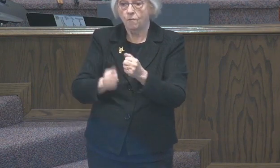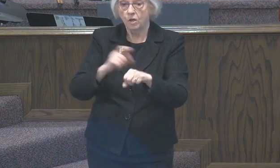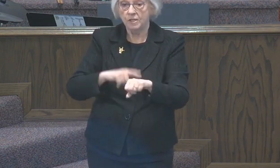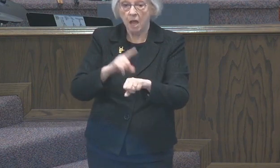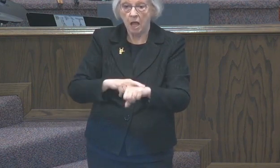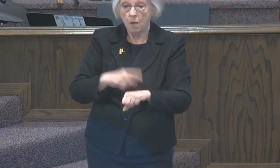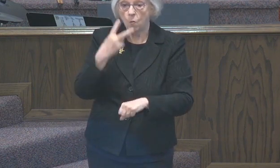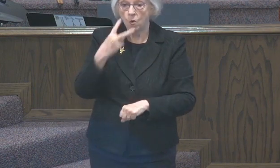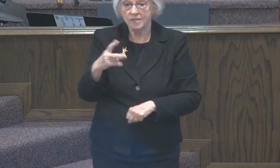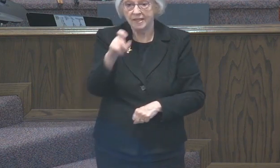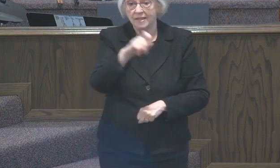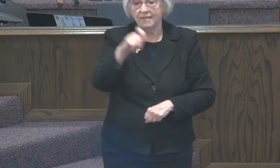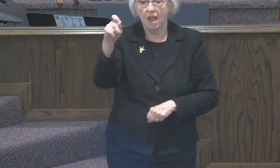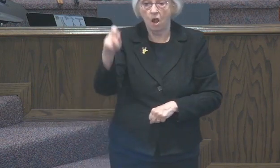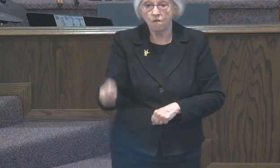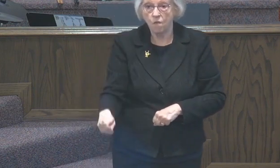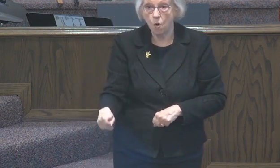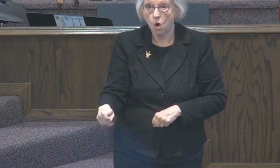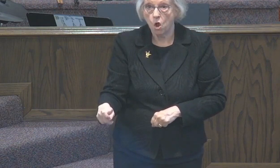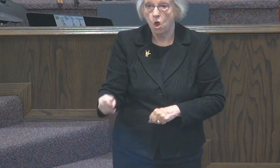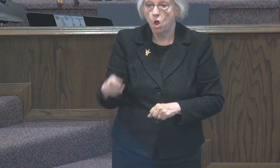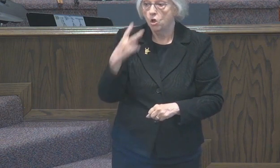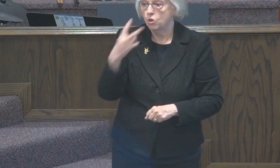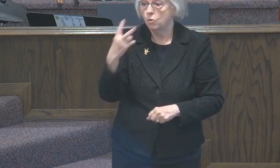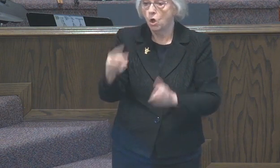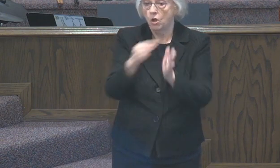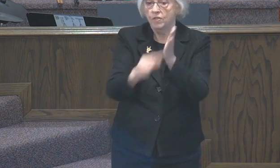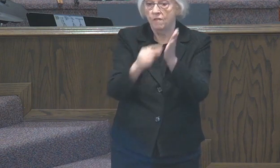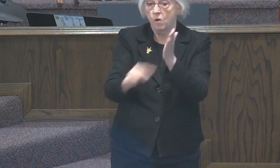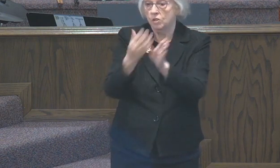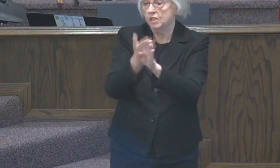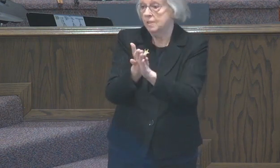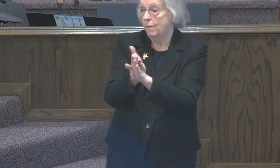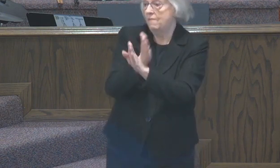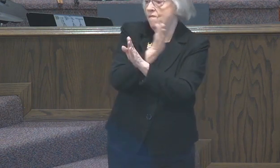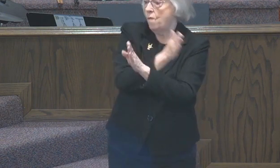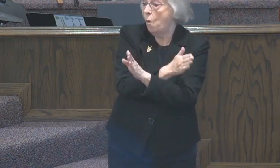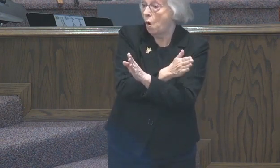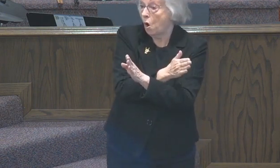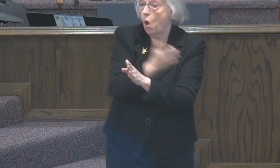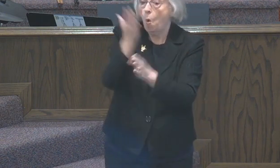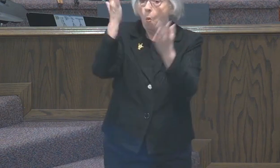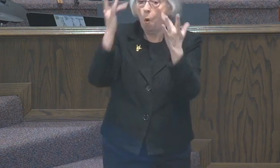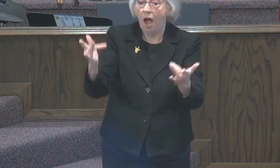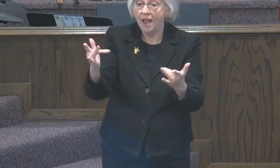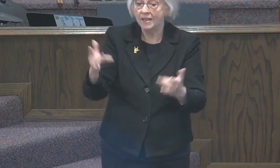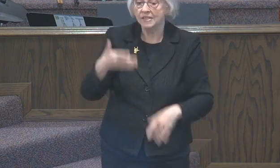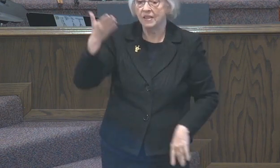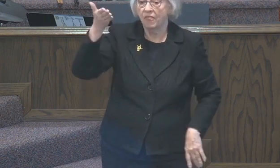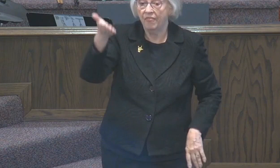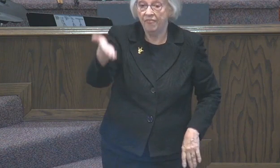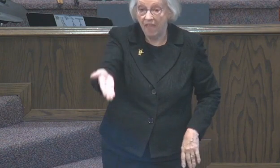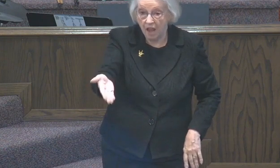Scripture, better look at the verses before it to see what it's there for.